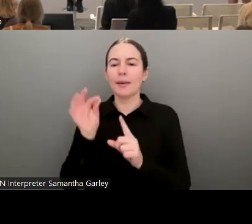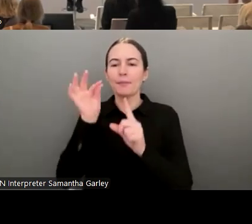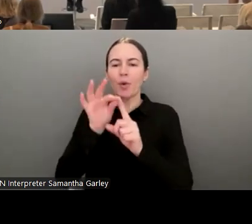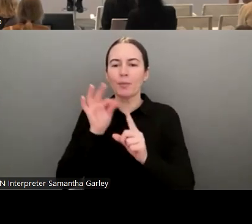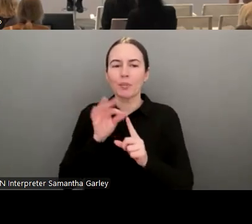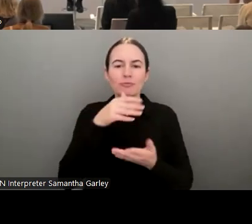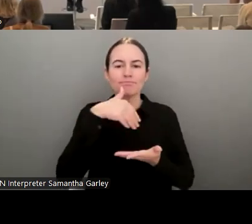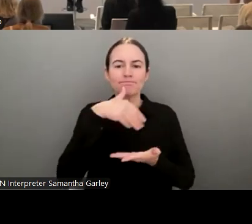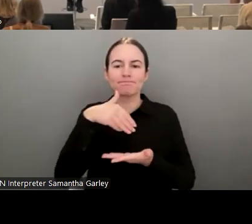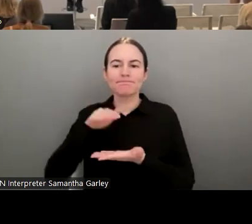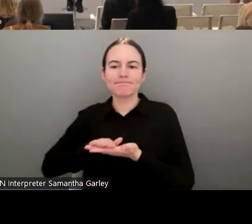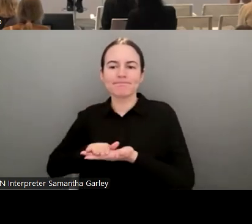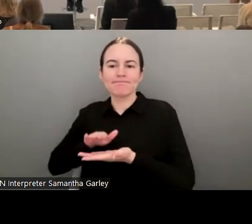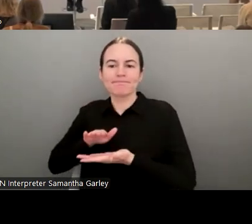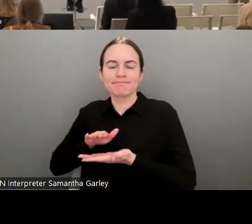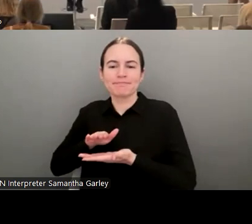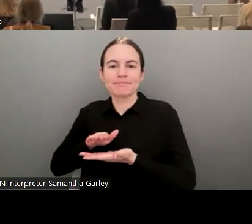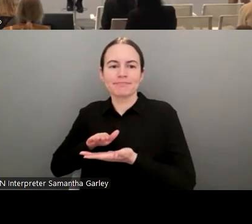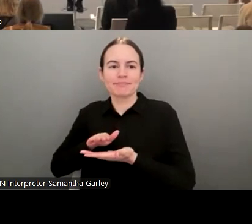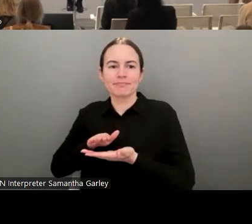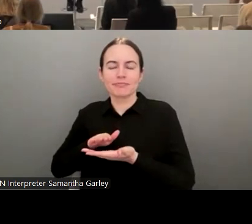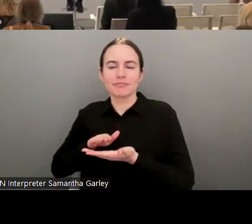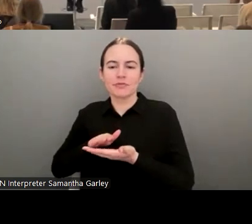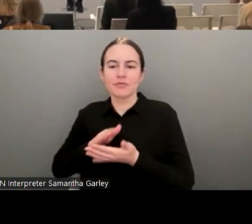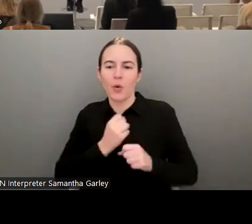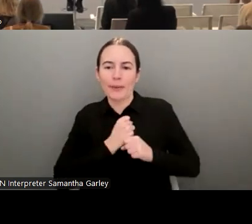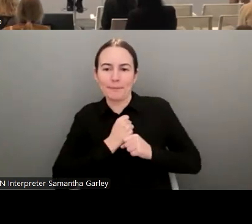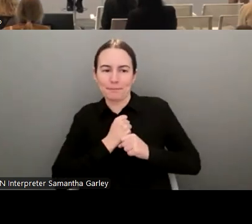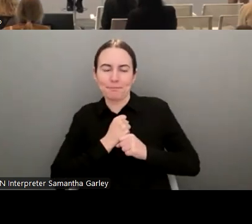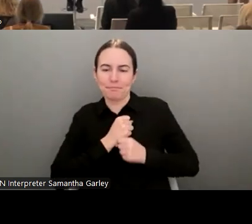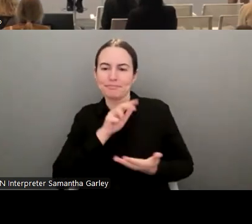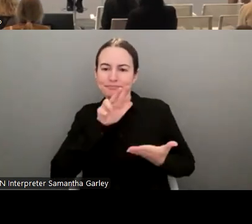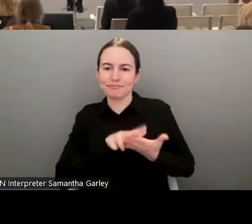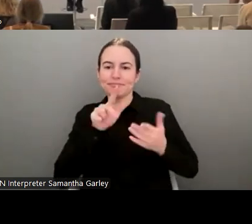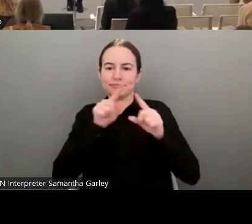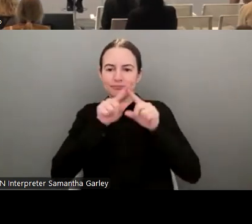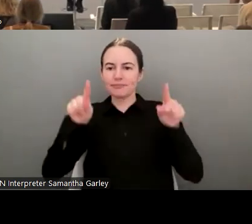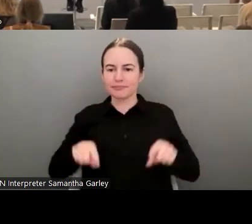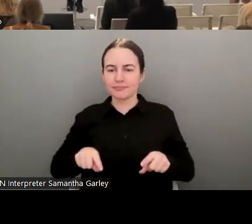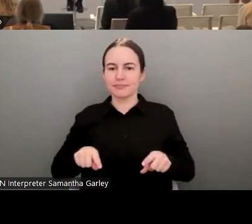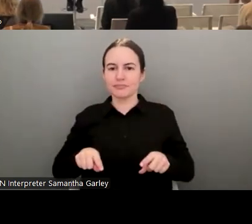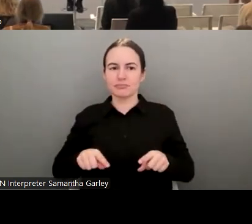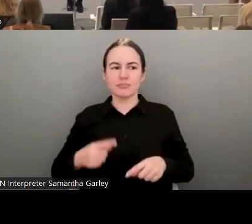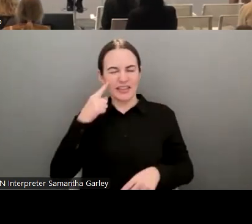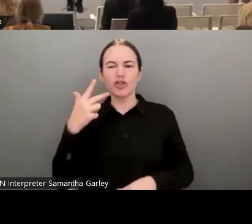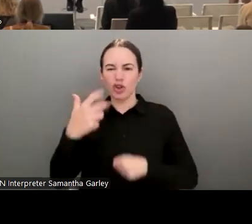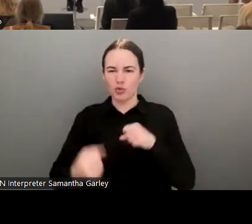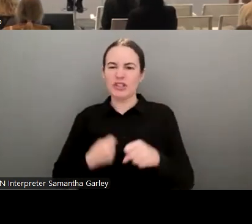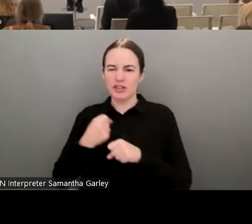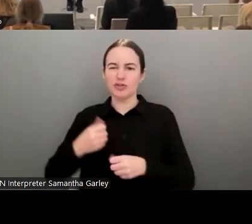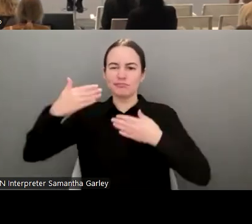make sure that you can maintain the certificate and can have it after every 3 years. You have to